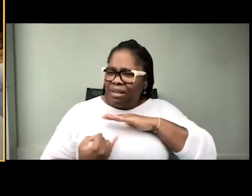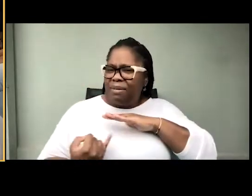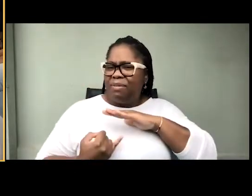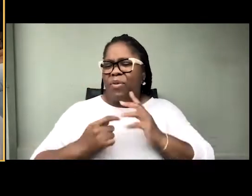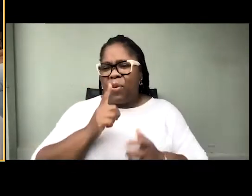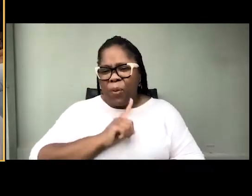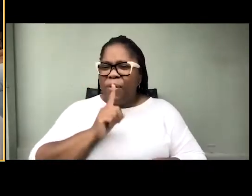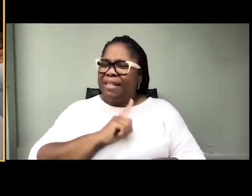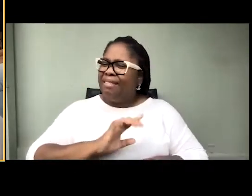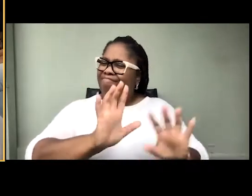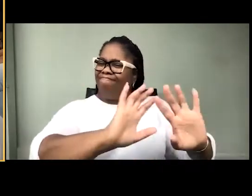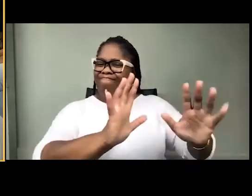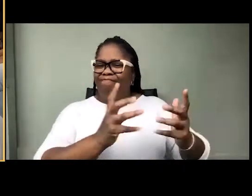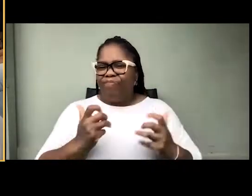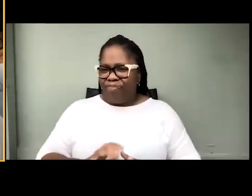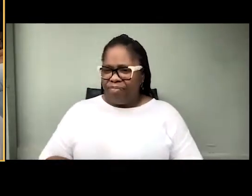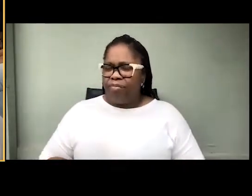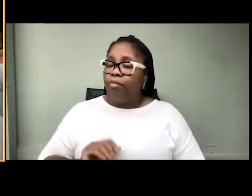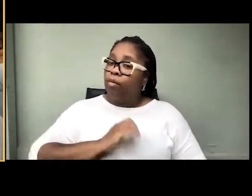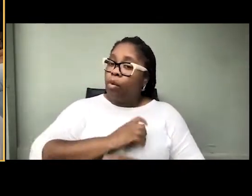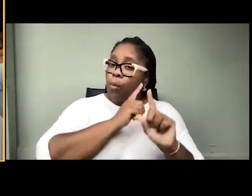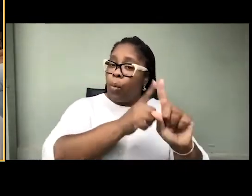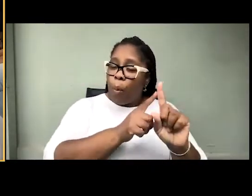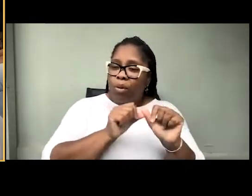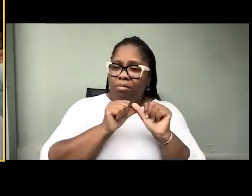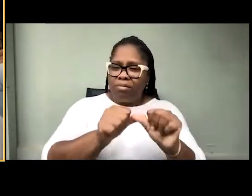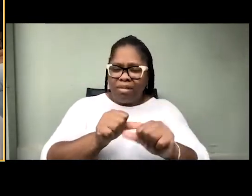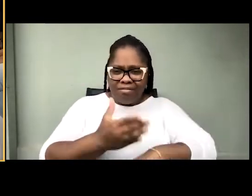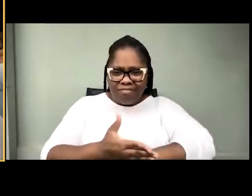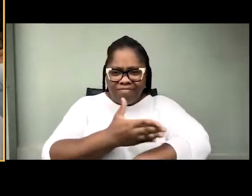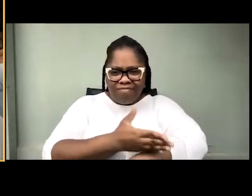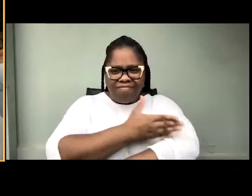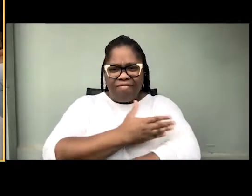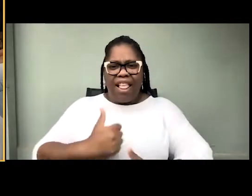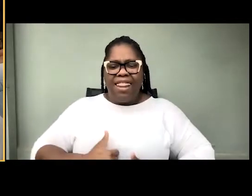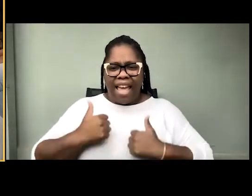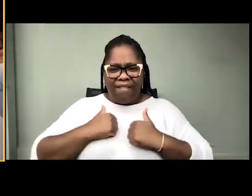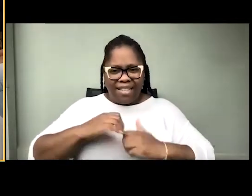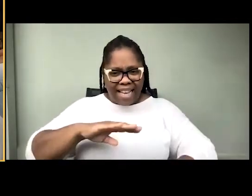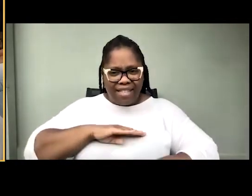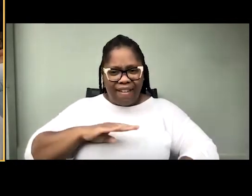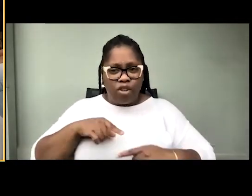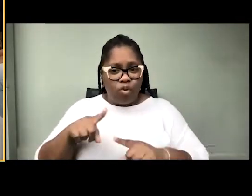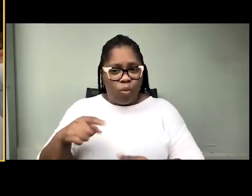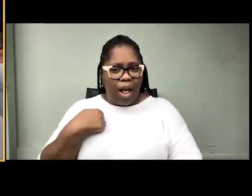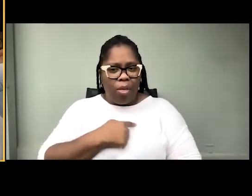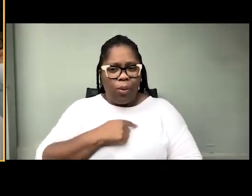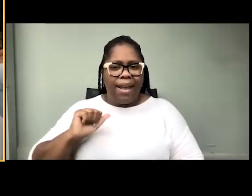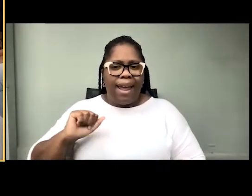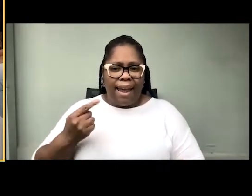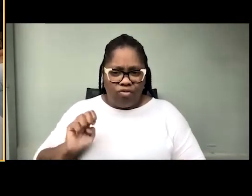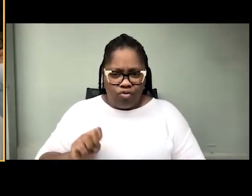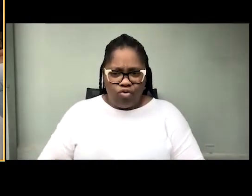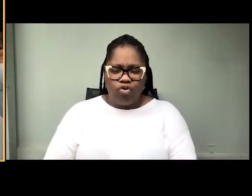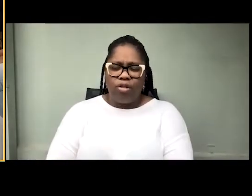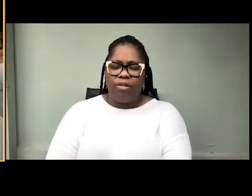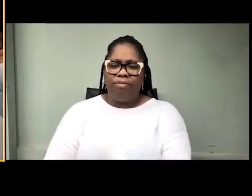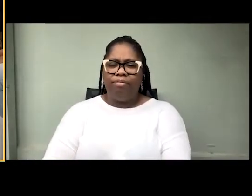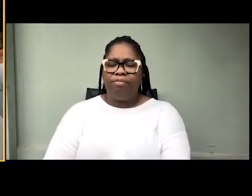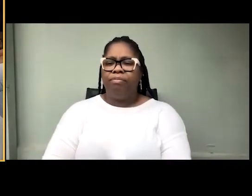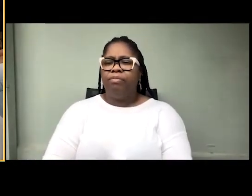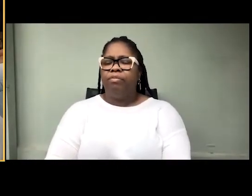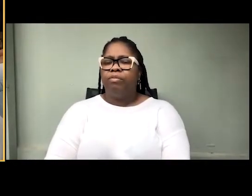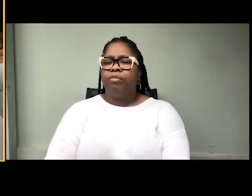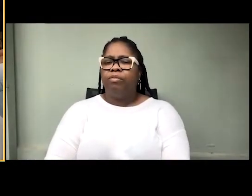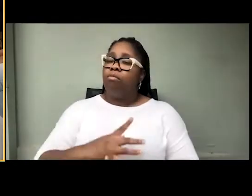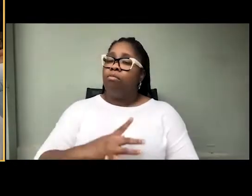loneliness. So our target here is to keep increasing life satisfaction as we age. And our strategies include, and